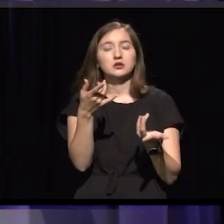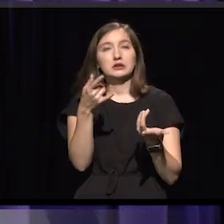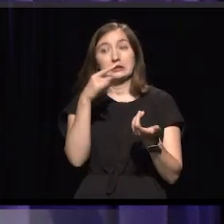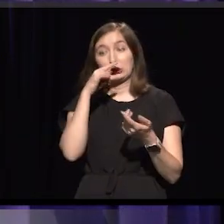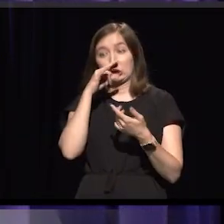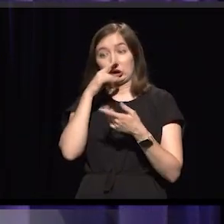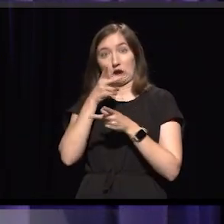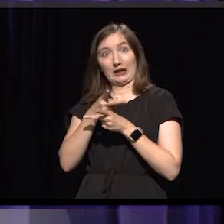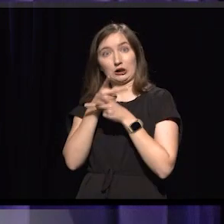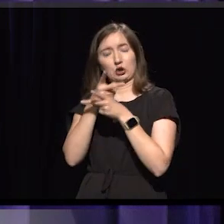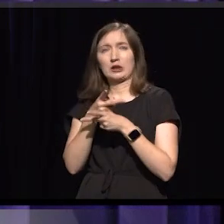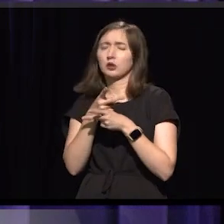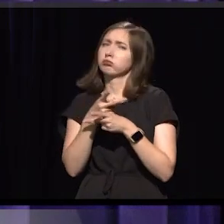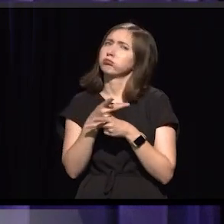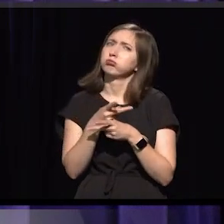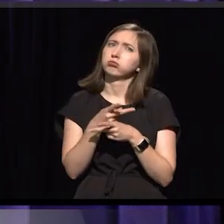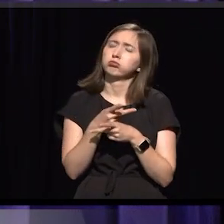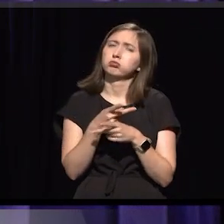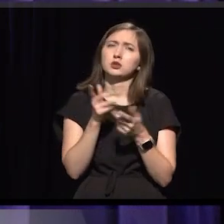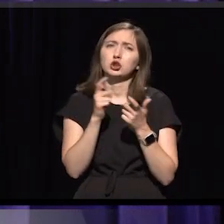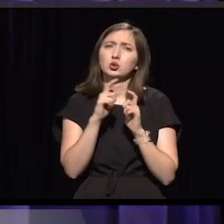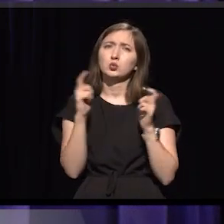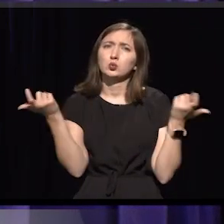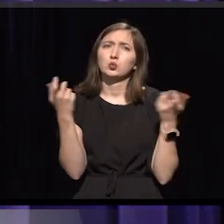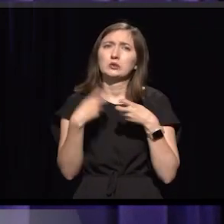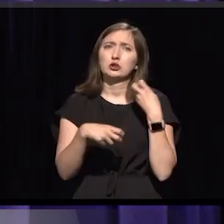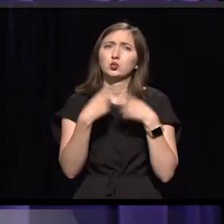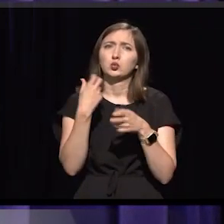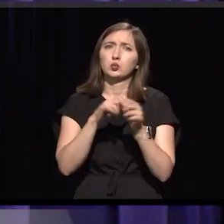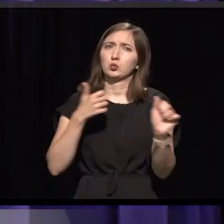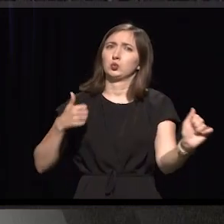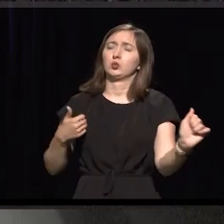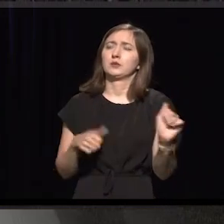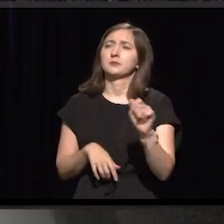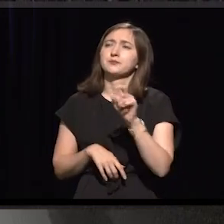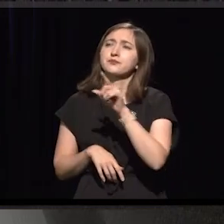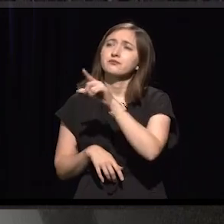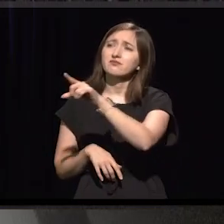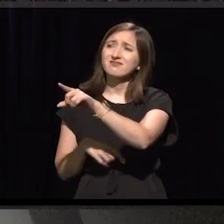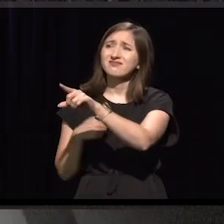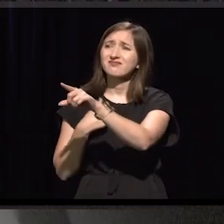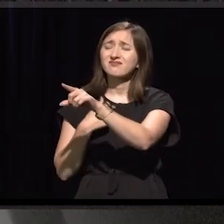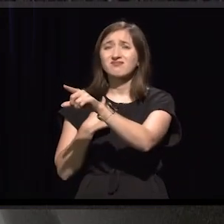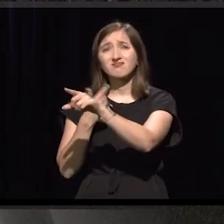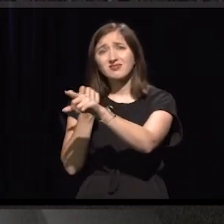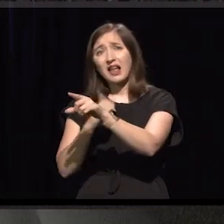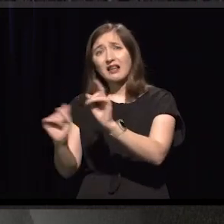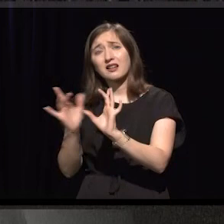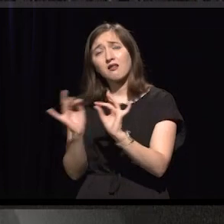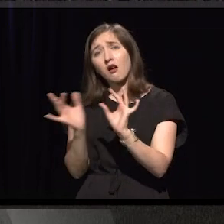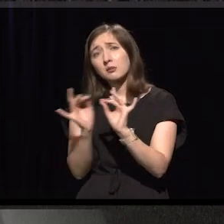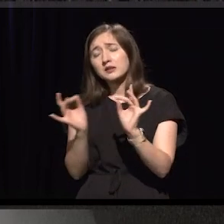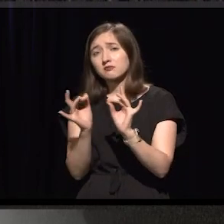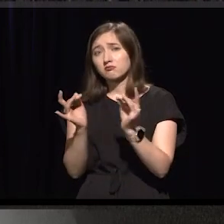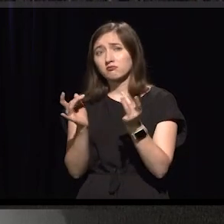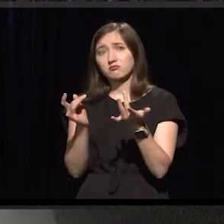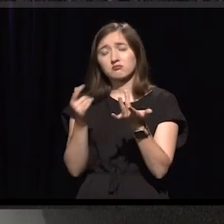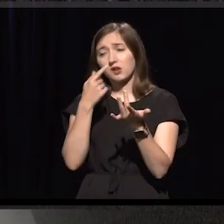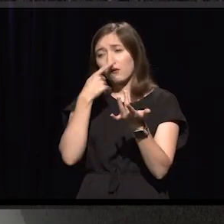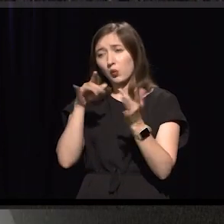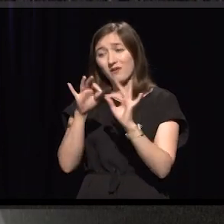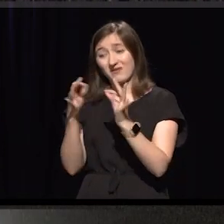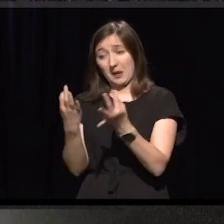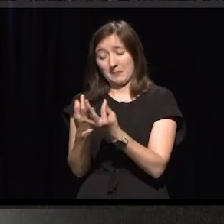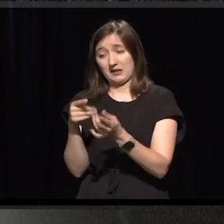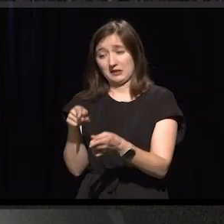childcare is a huge gap. Is there anything that we'd like to say to the families that may not have that alternative, that may say